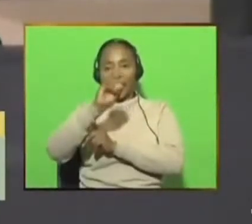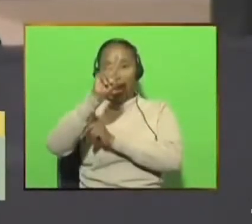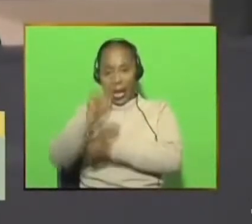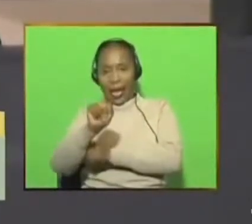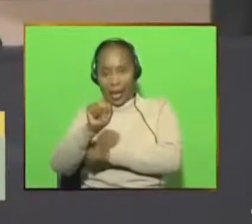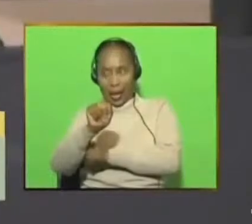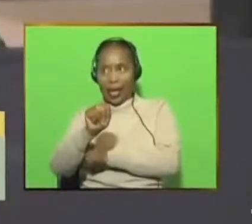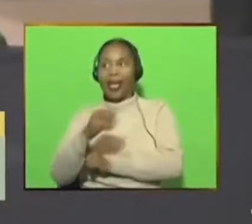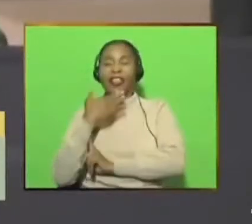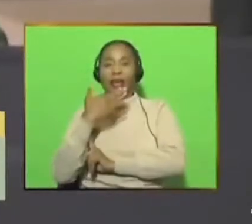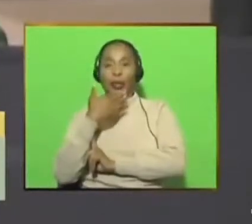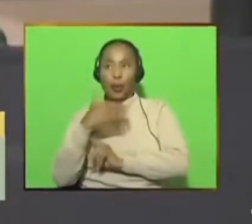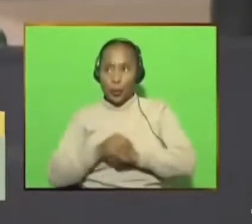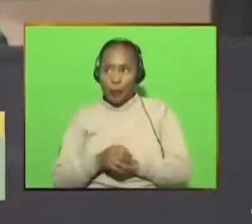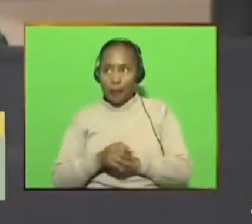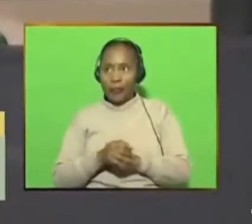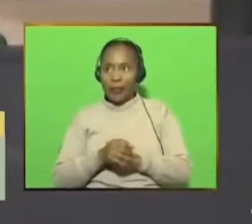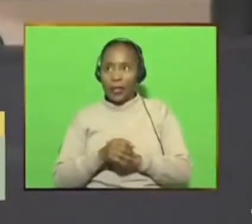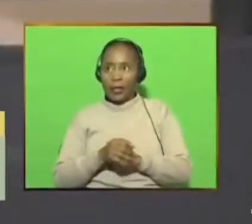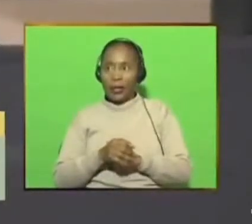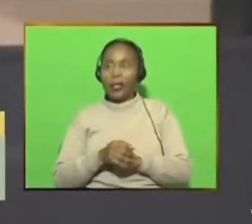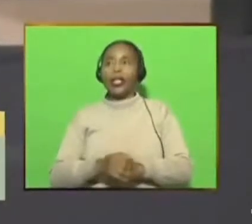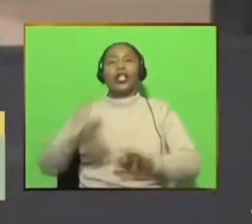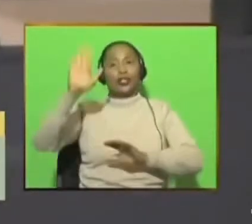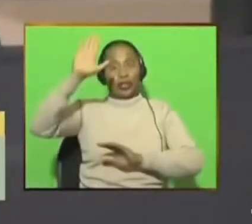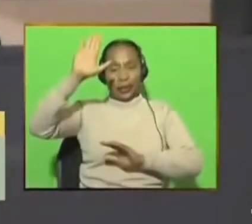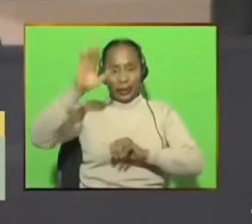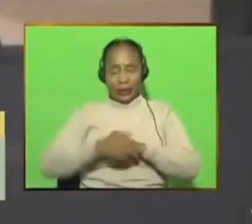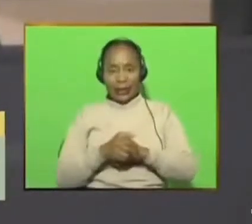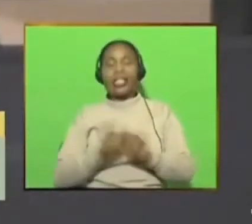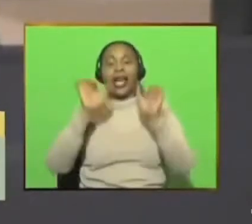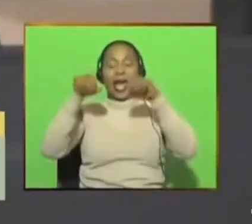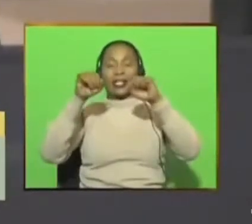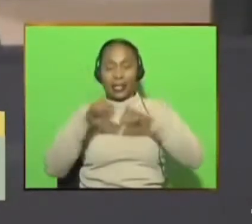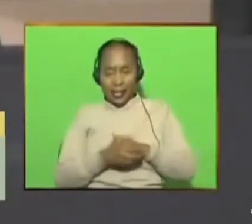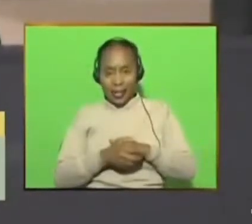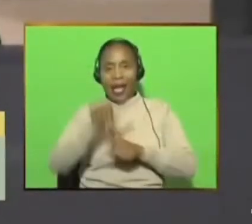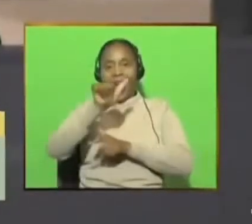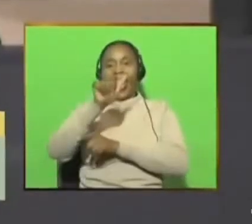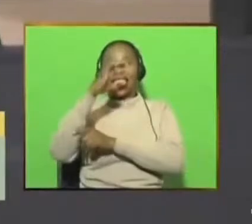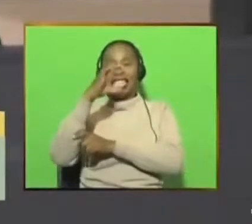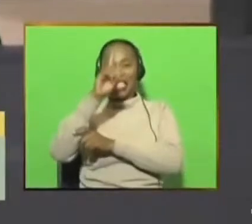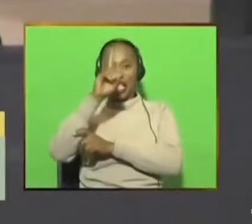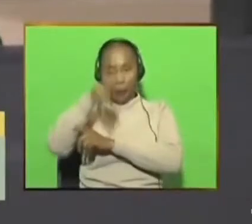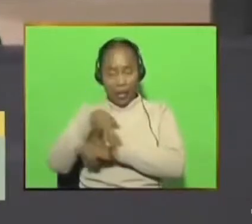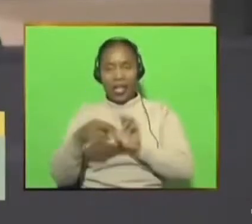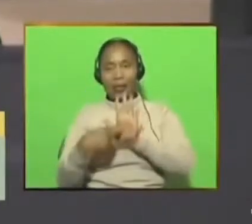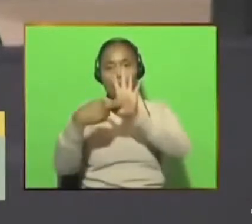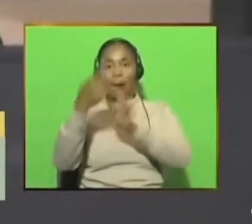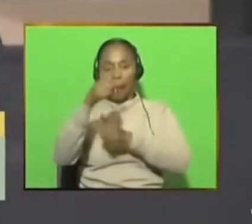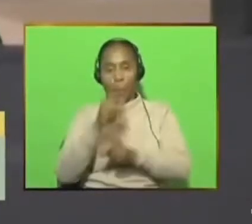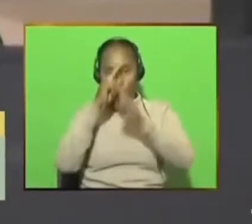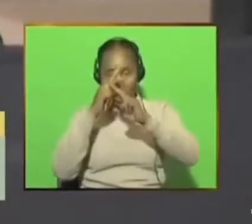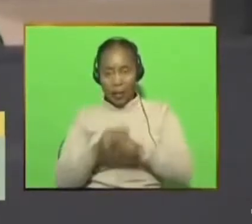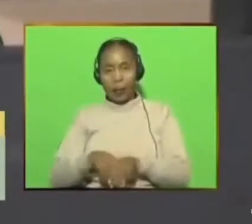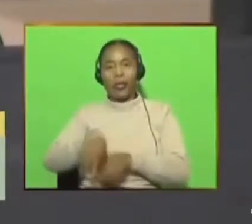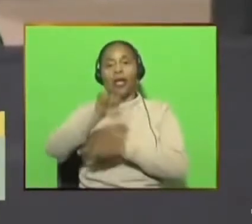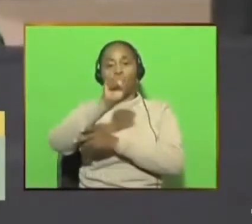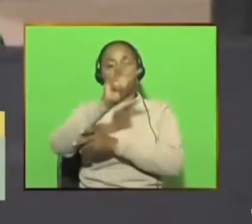you enable me to see. Yeah, the economic freedom fighters will be represented by Commissar